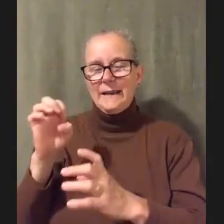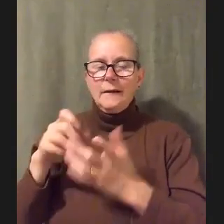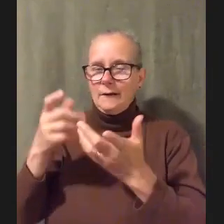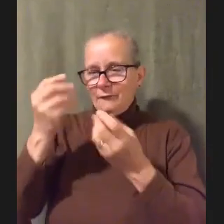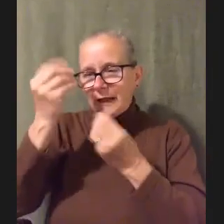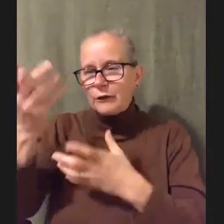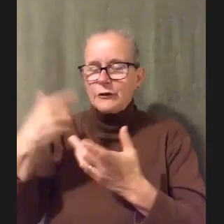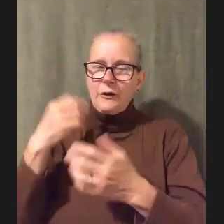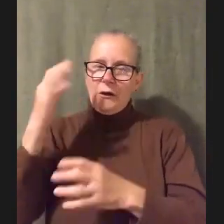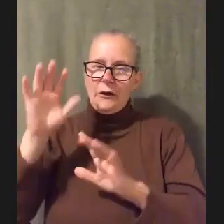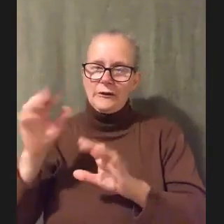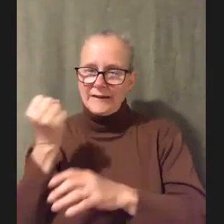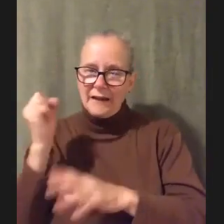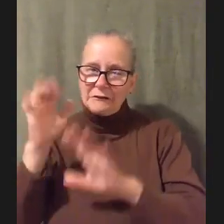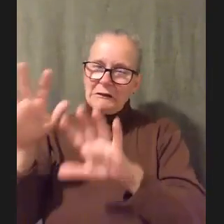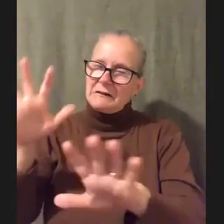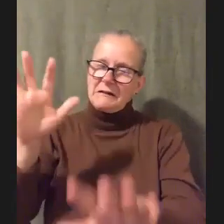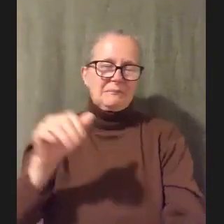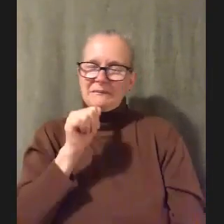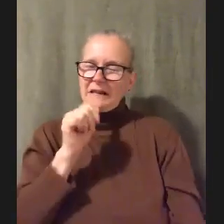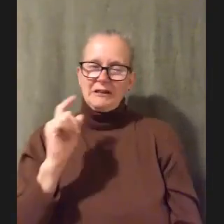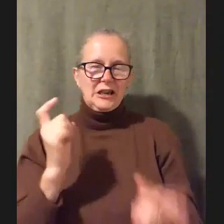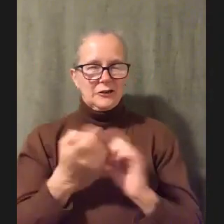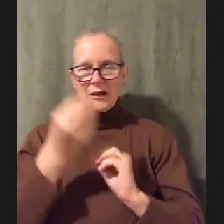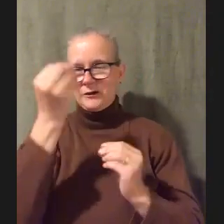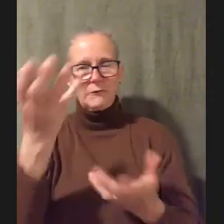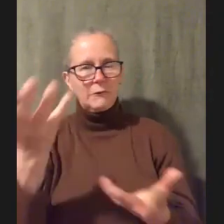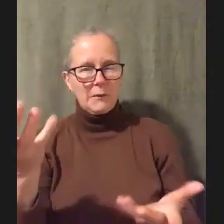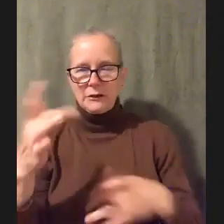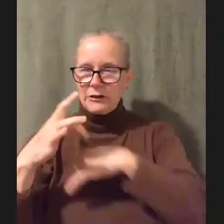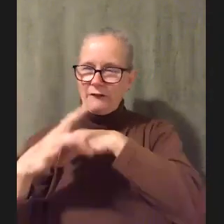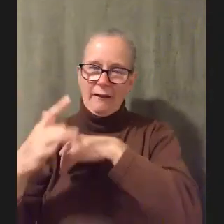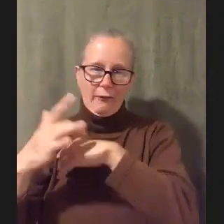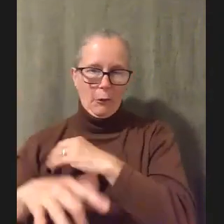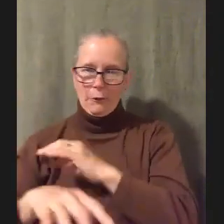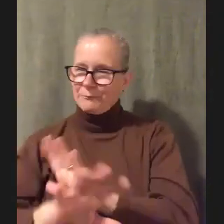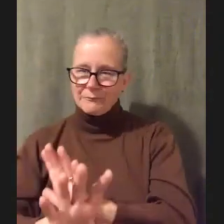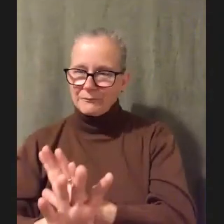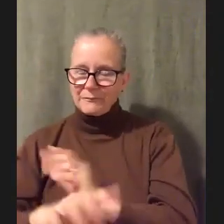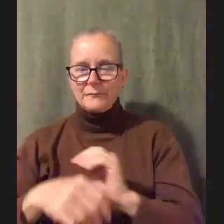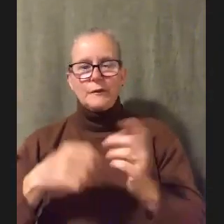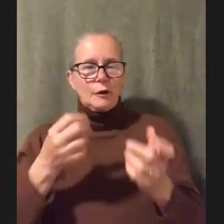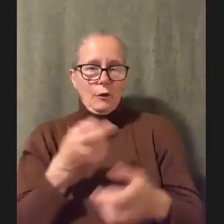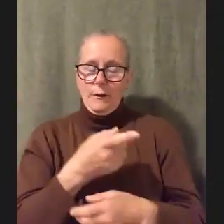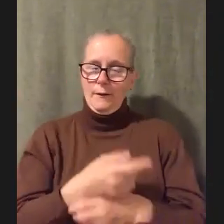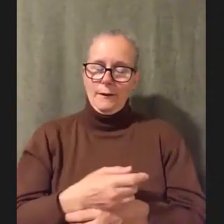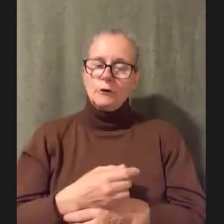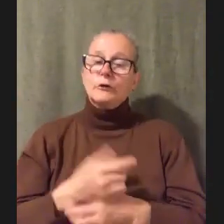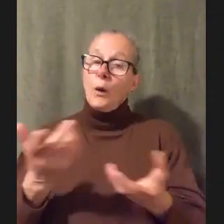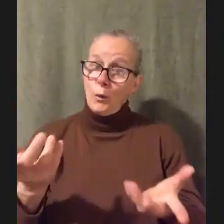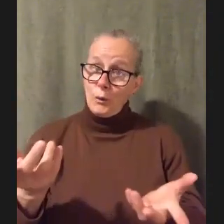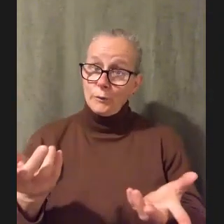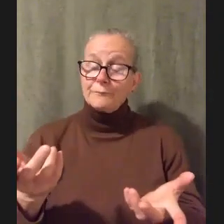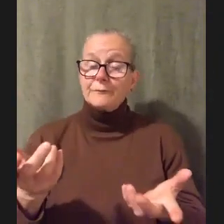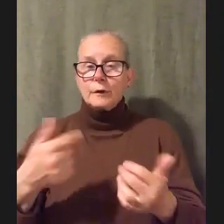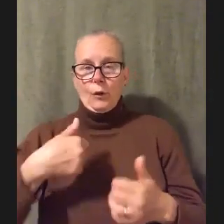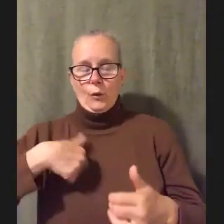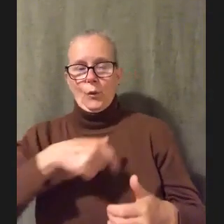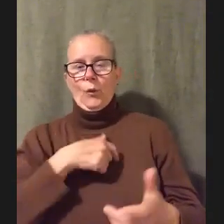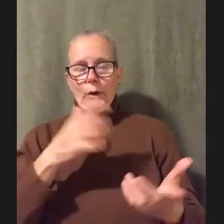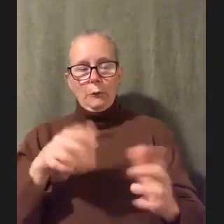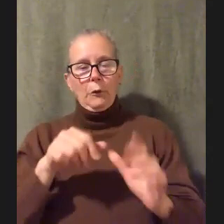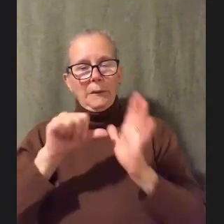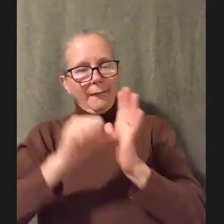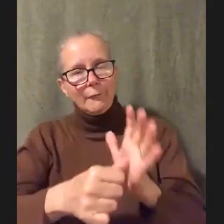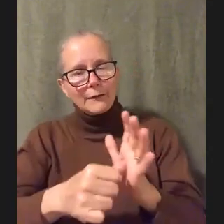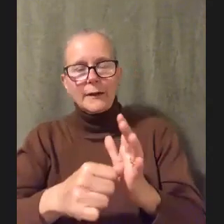it really doesn't change the information available to us or to you. So we're going to de-emphasize